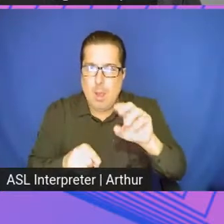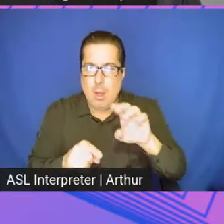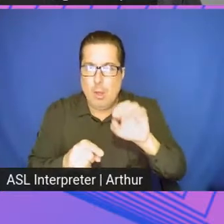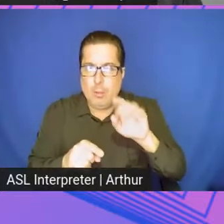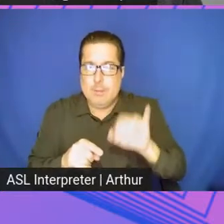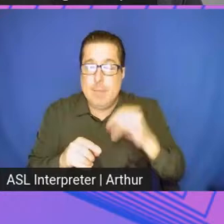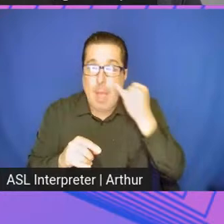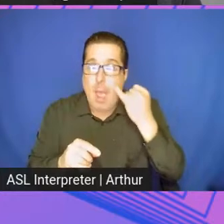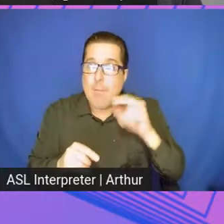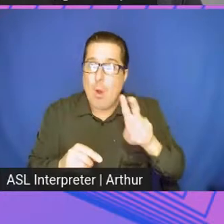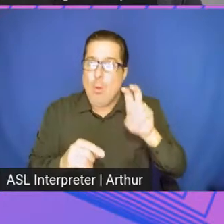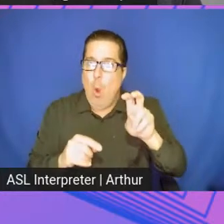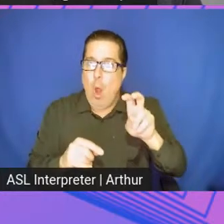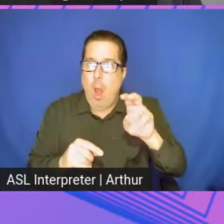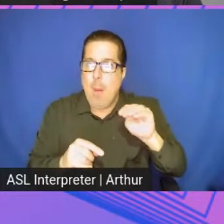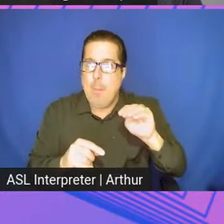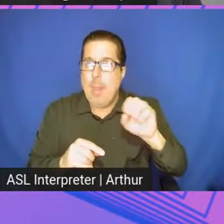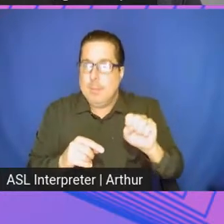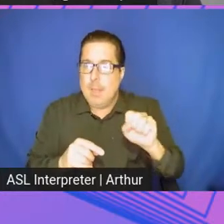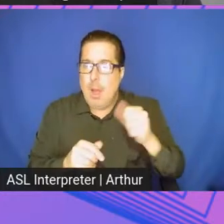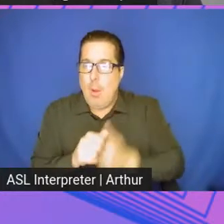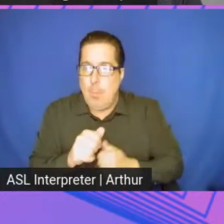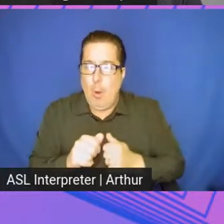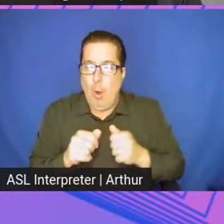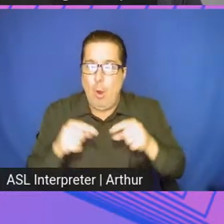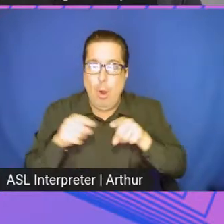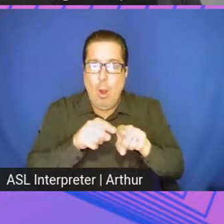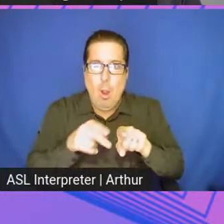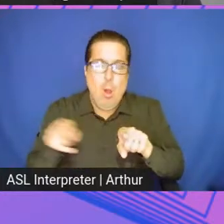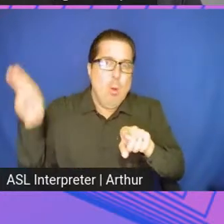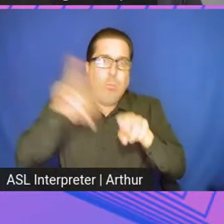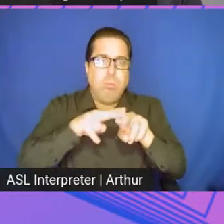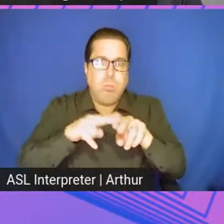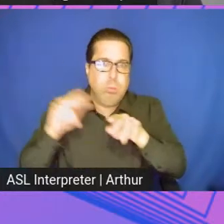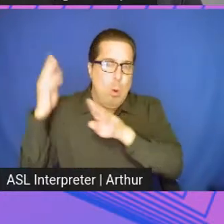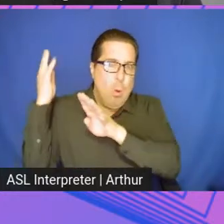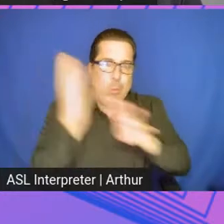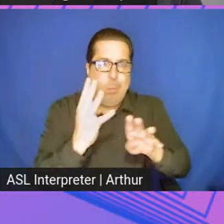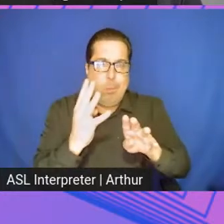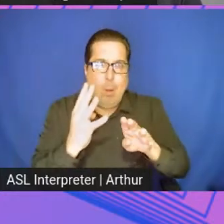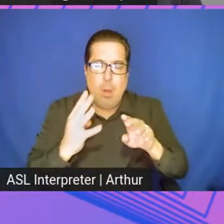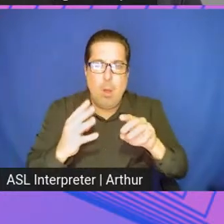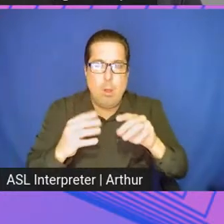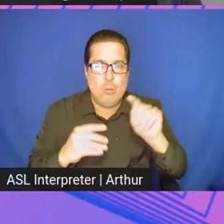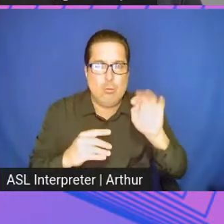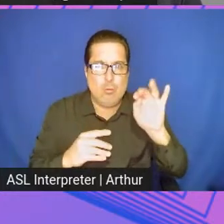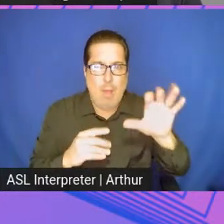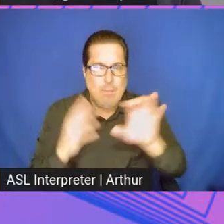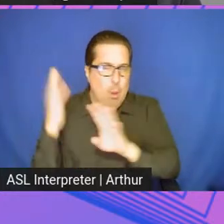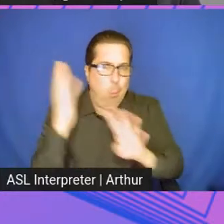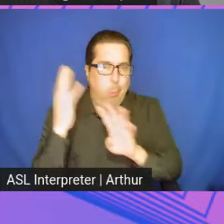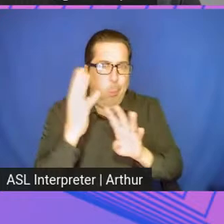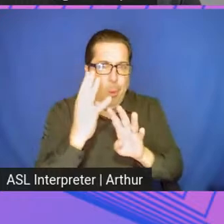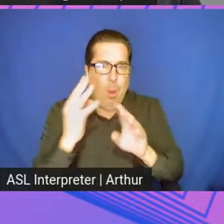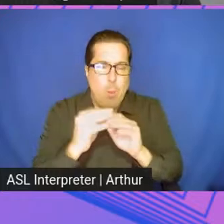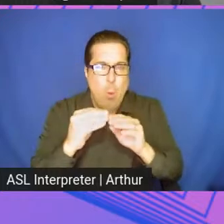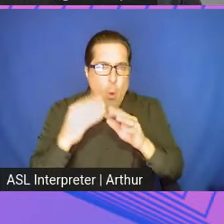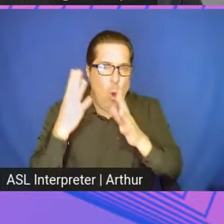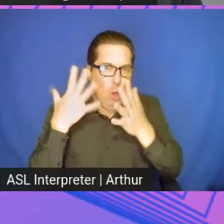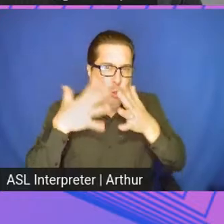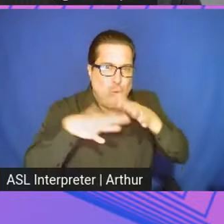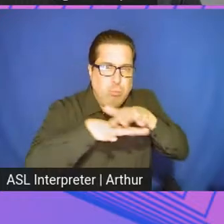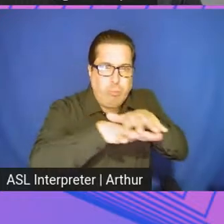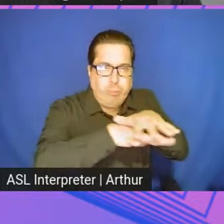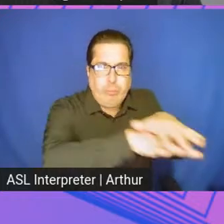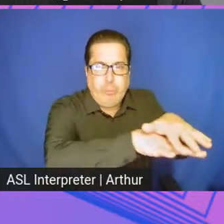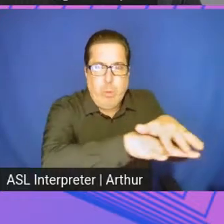arrive. So you have a big burst of traffic, lots of users arrive that want to use your system, and they start sending a lot